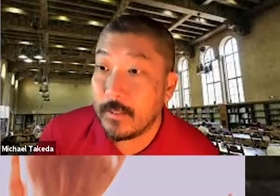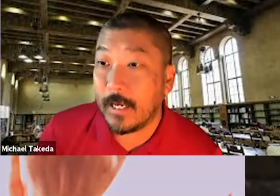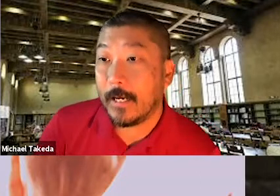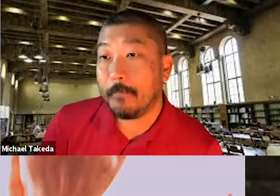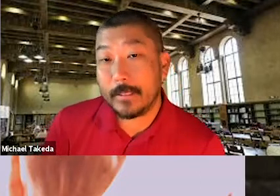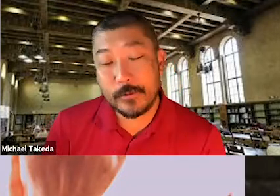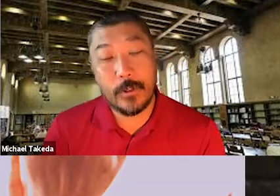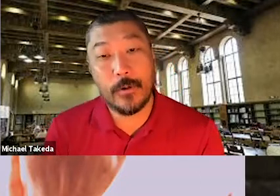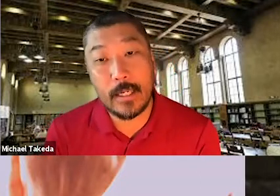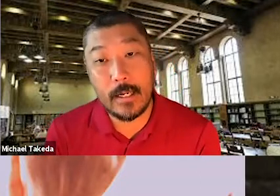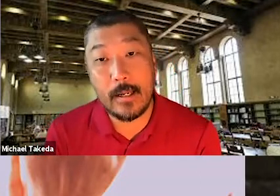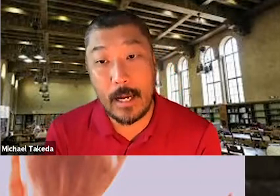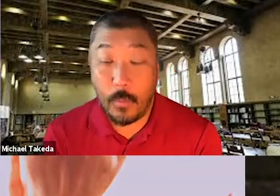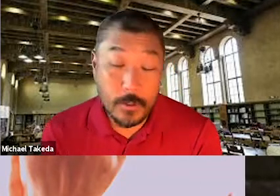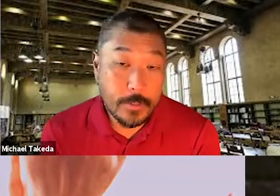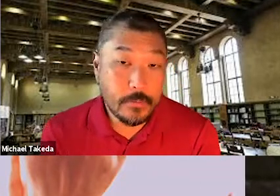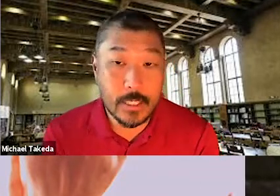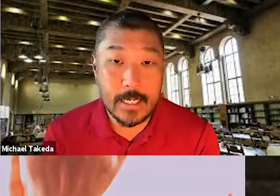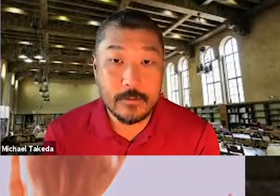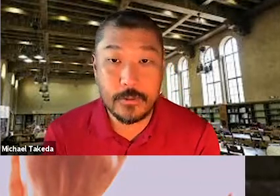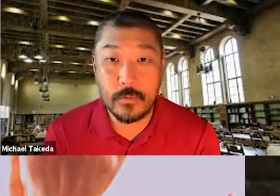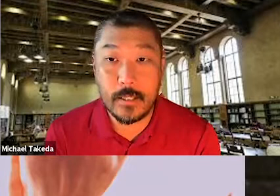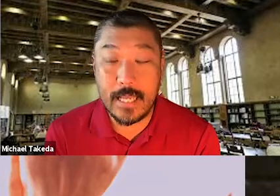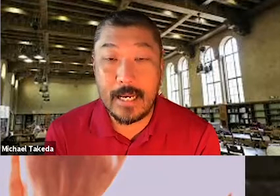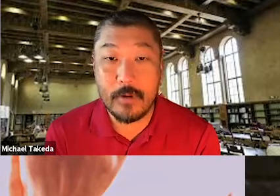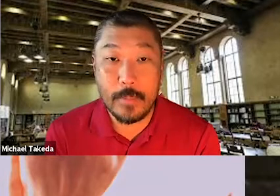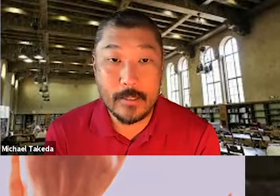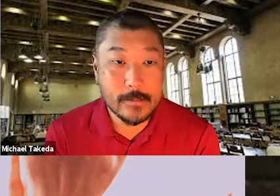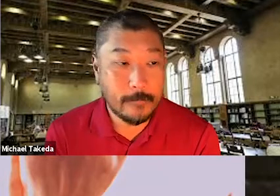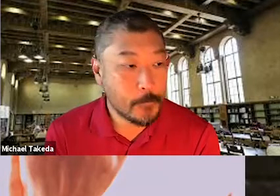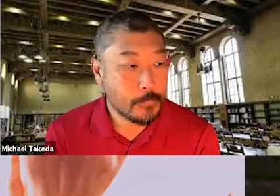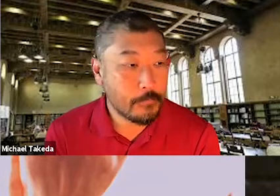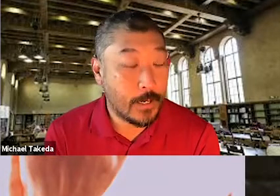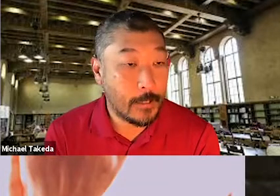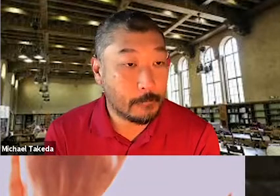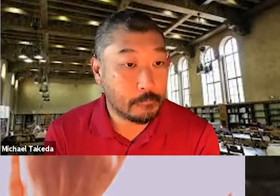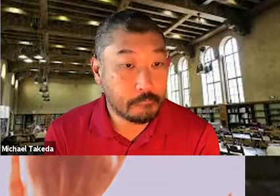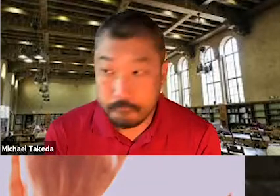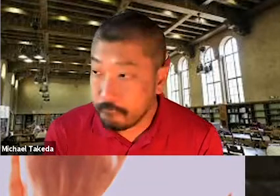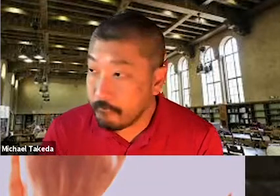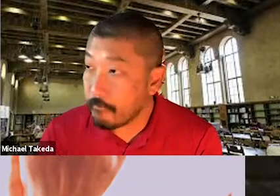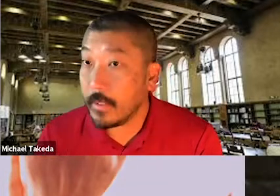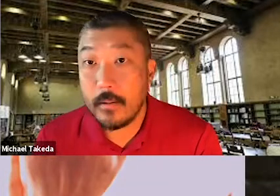knew. And so I welcome you again to any of our meetings.